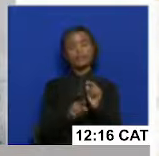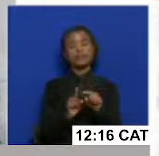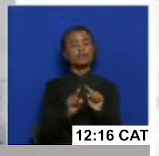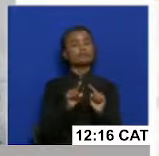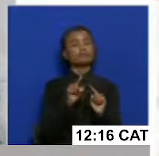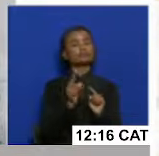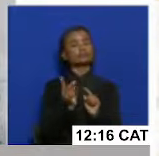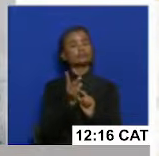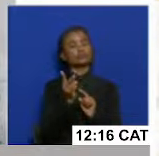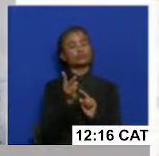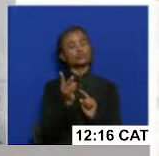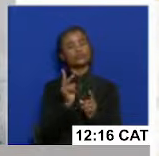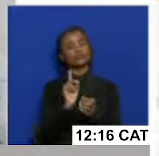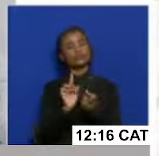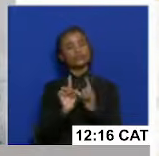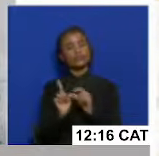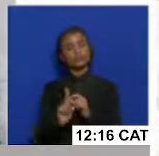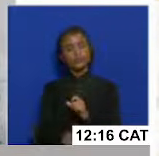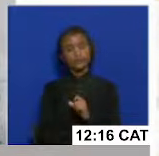He told me that